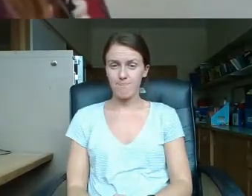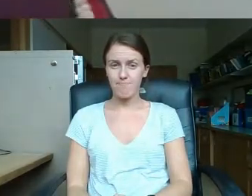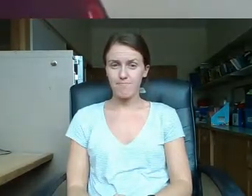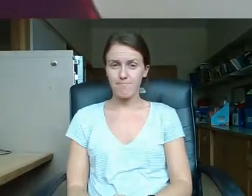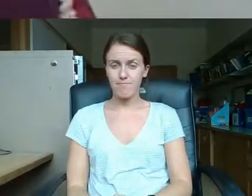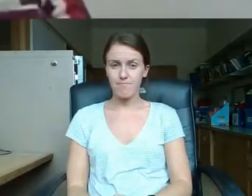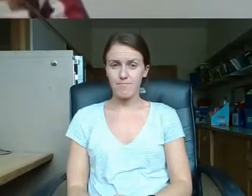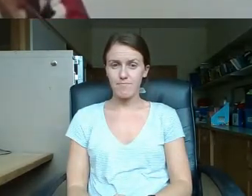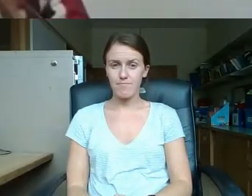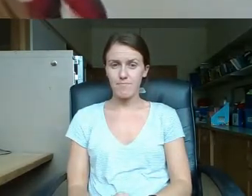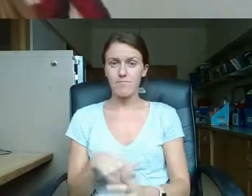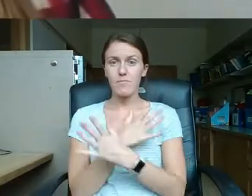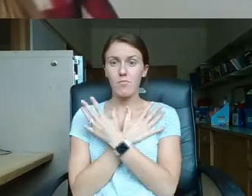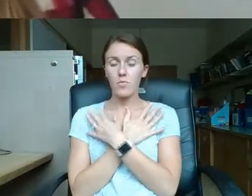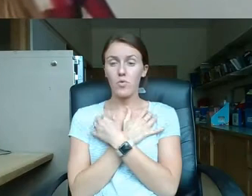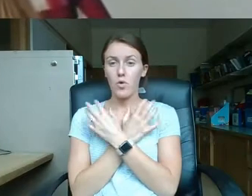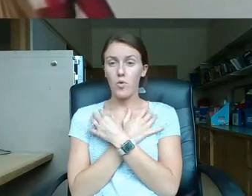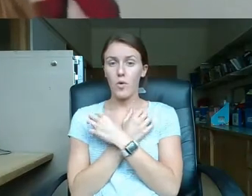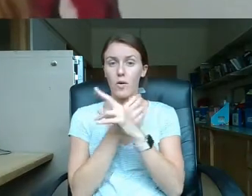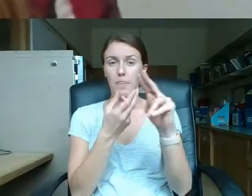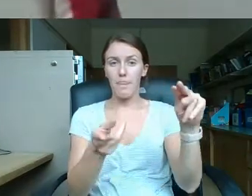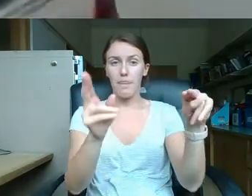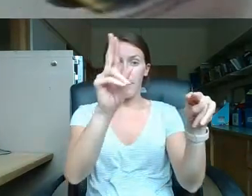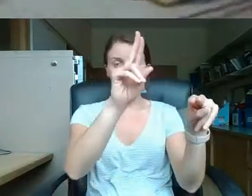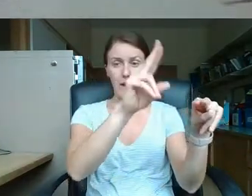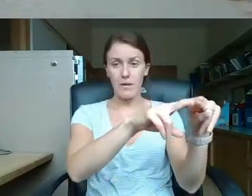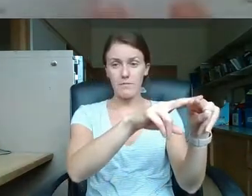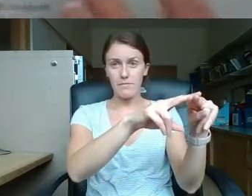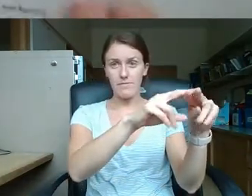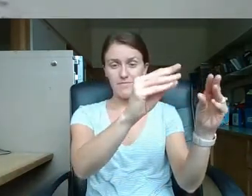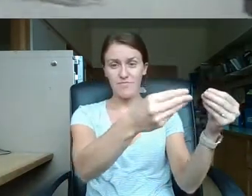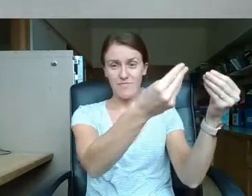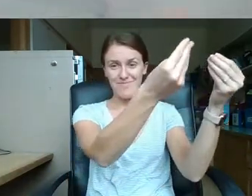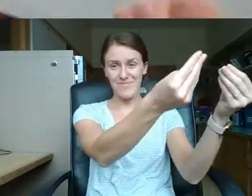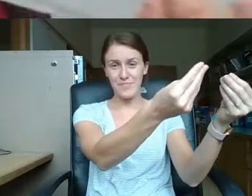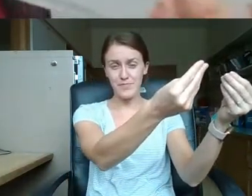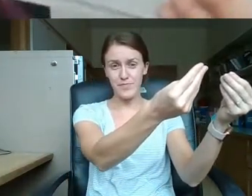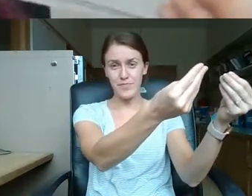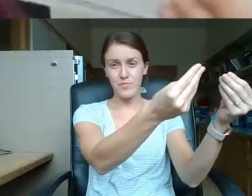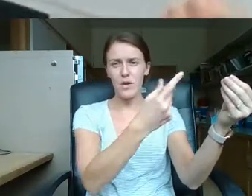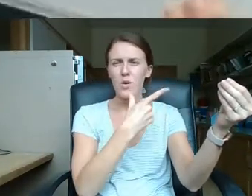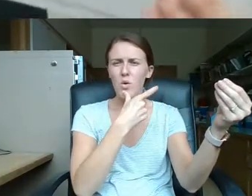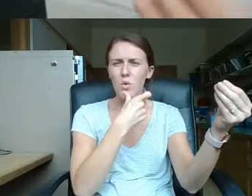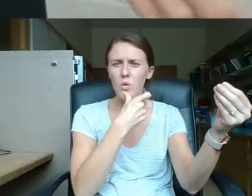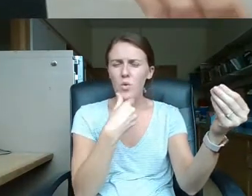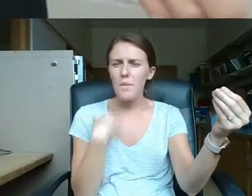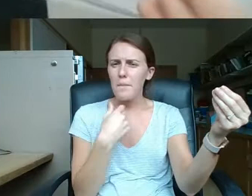Corduroy was gently placed back on top of the washing machine. "I wonder who that bear belongs to," he said.